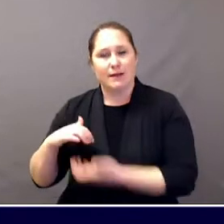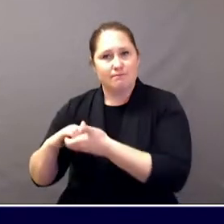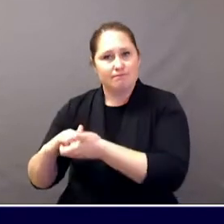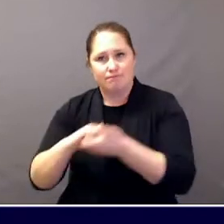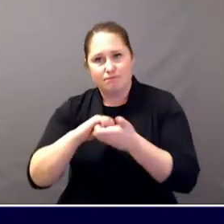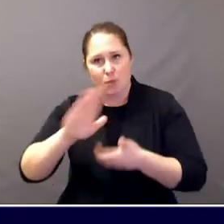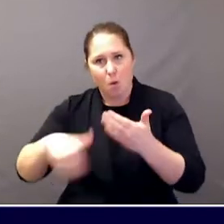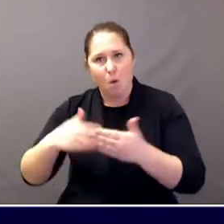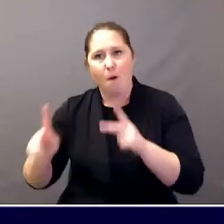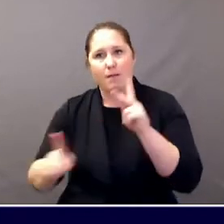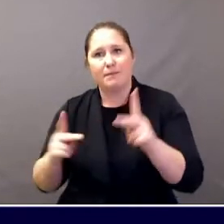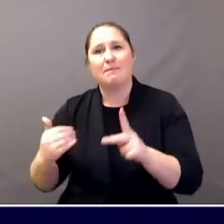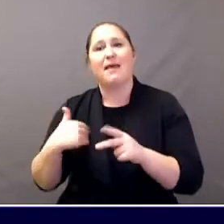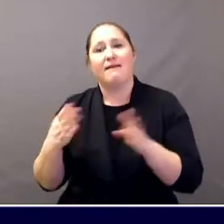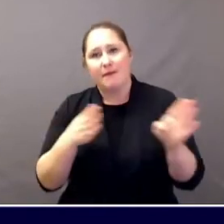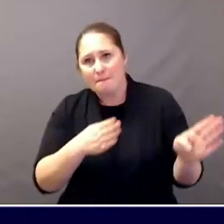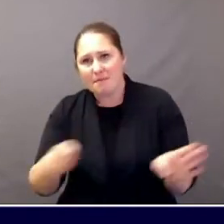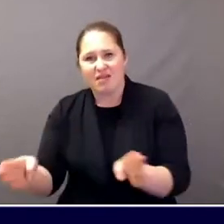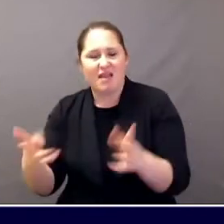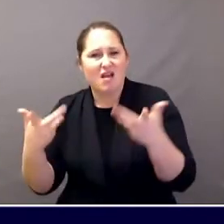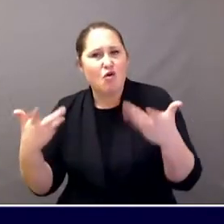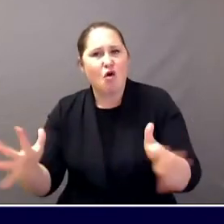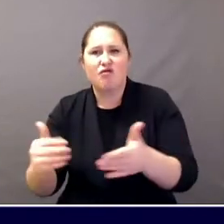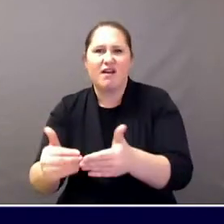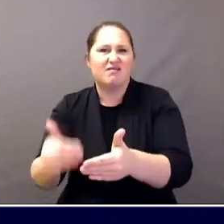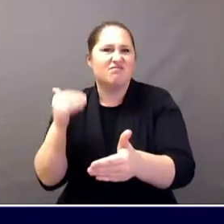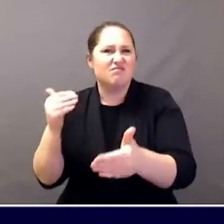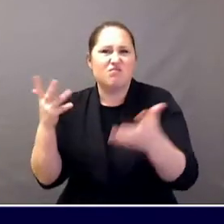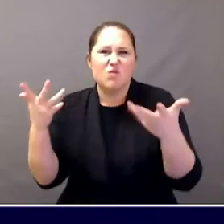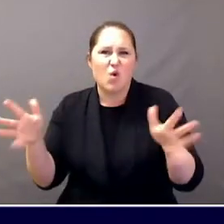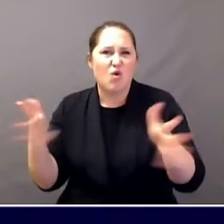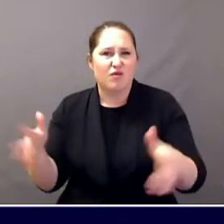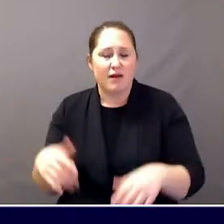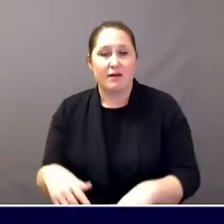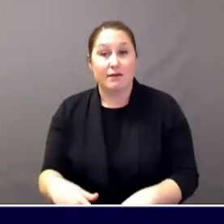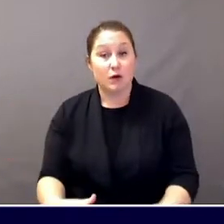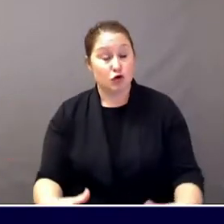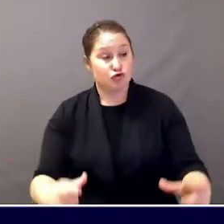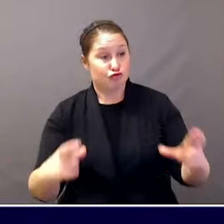helpful. People have volunteered, people have come out of retirement